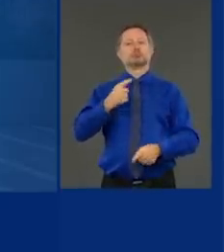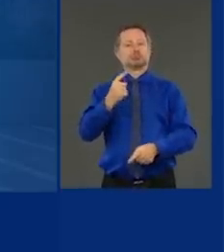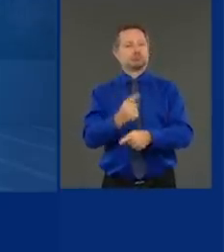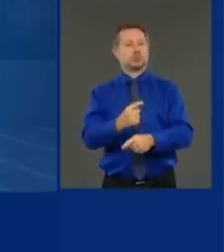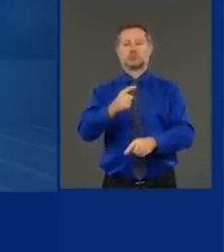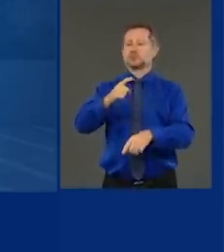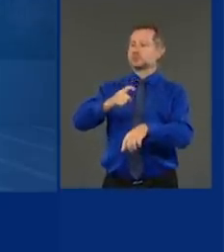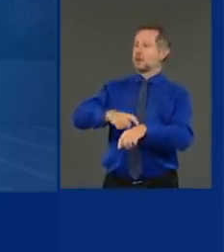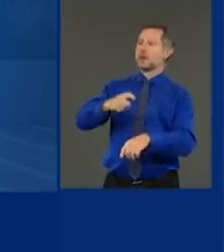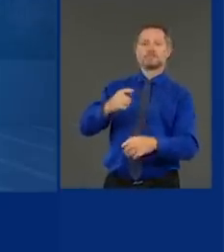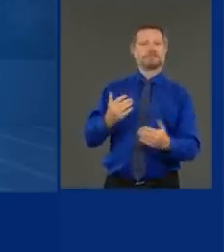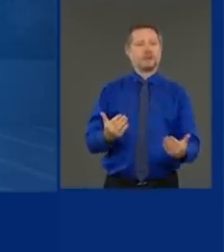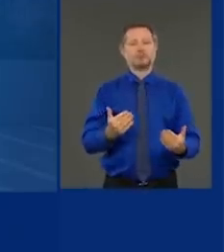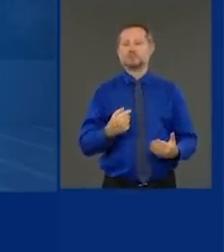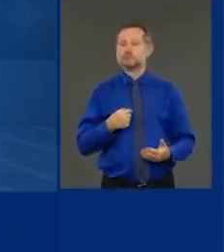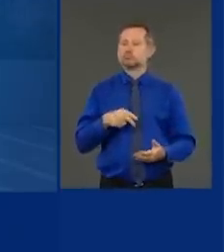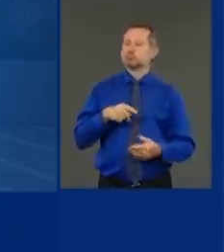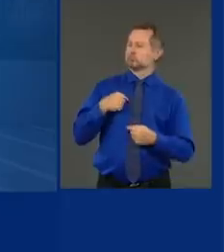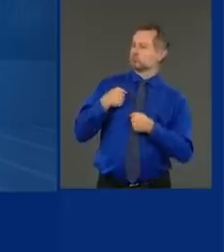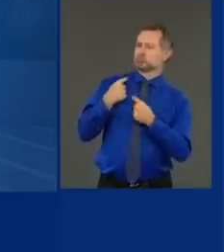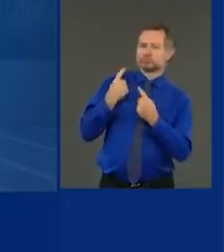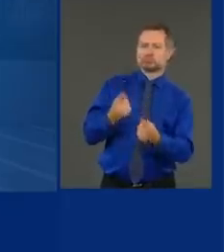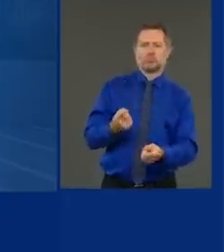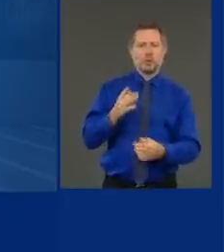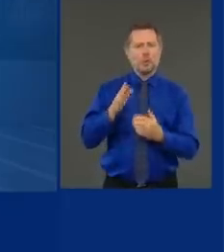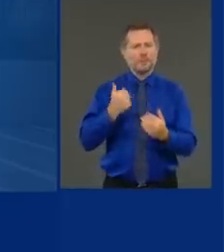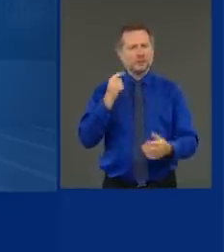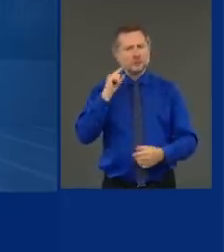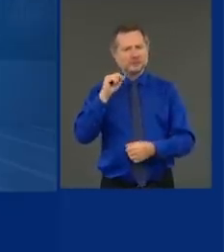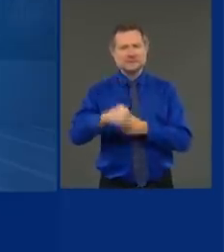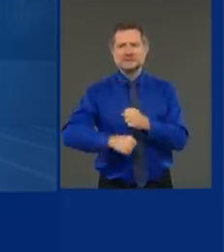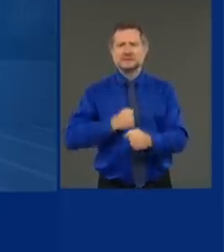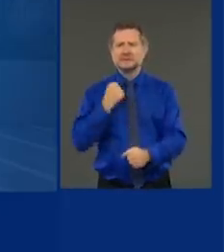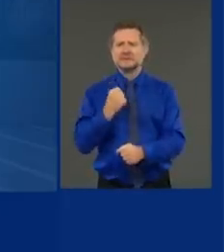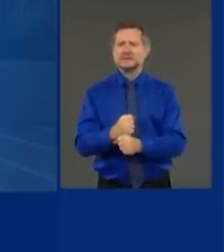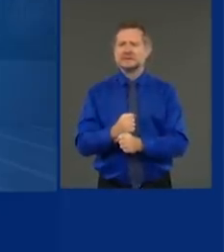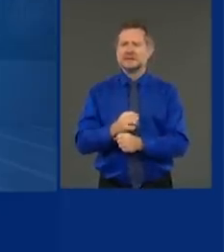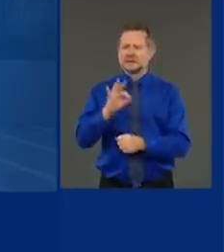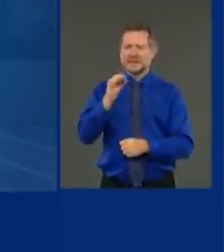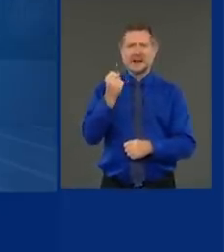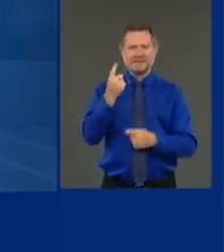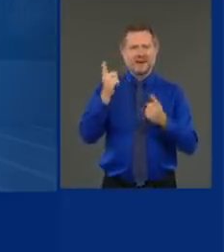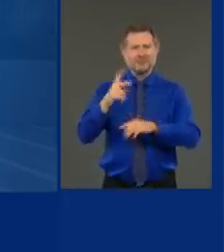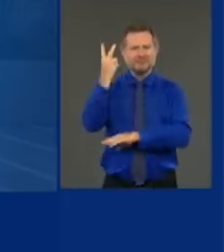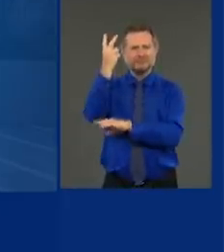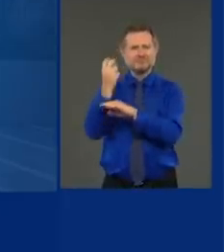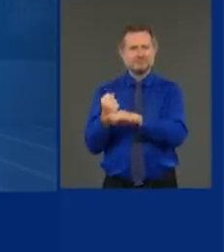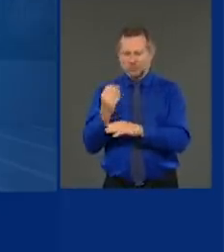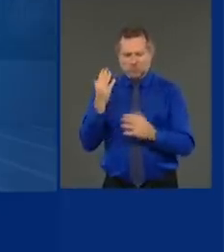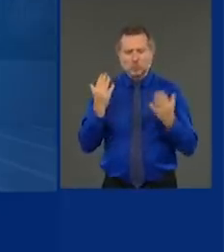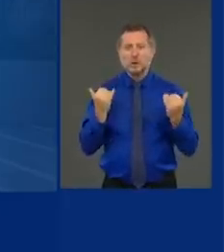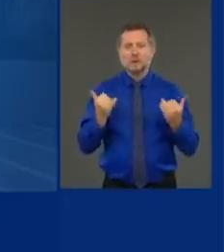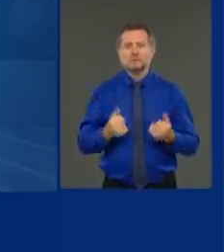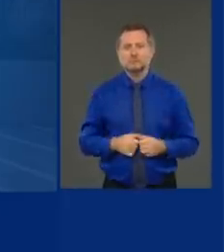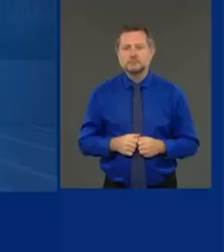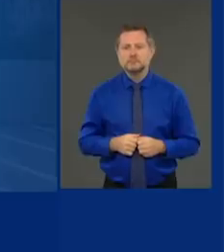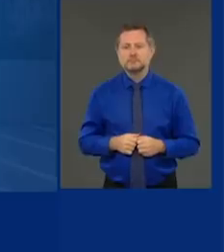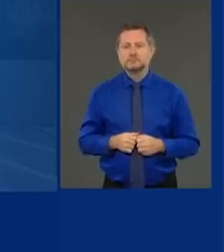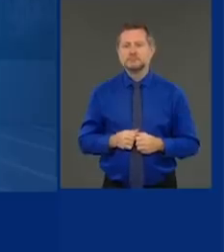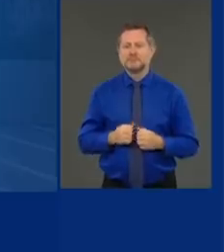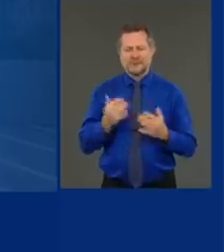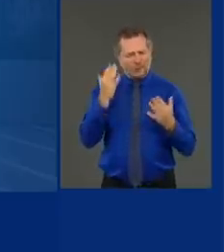all these years after 9/11. Why this moment? Maybe because God says